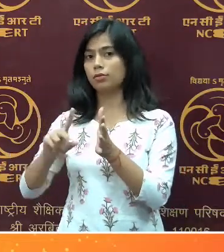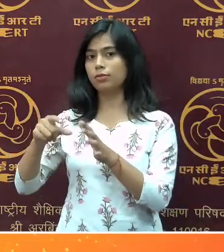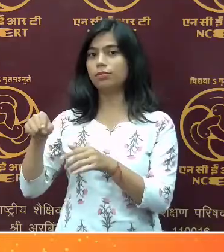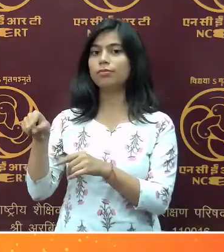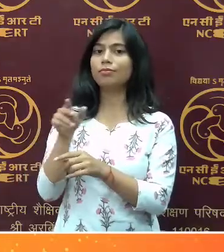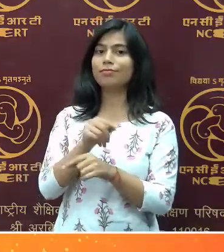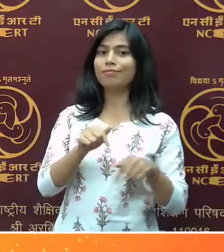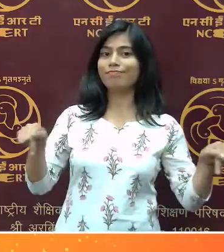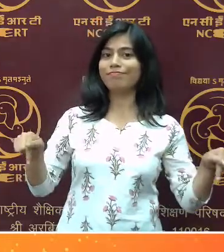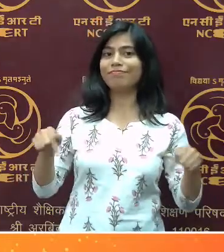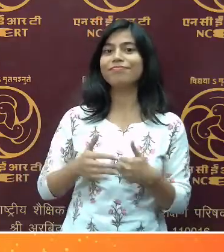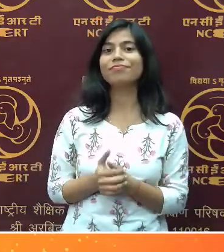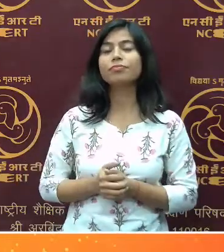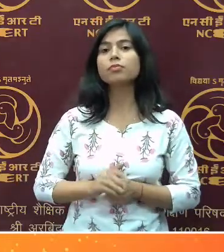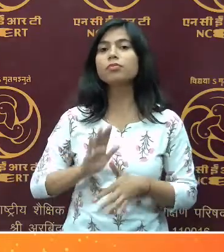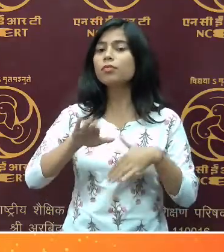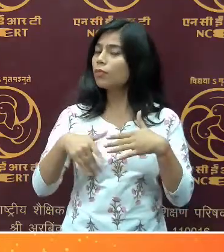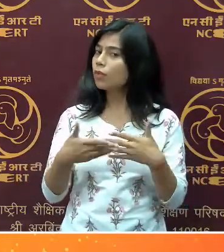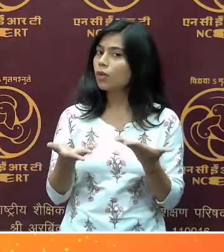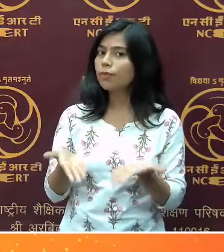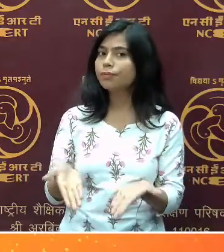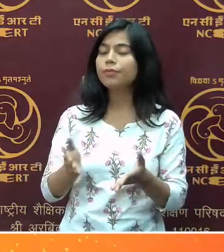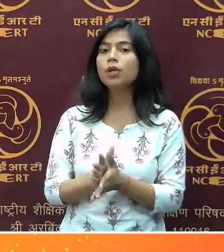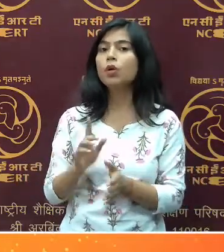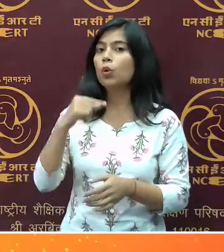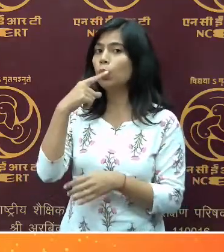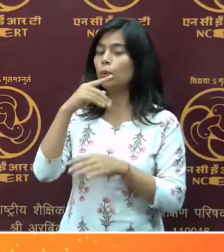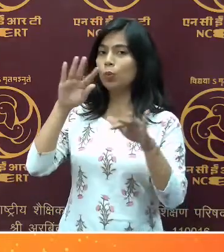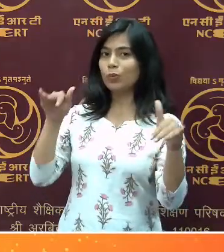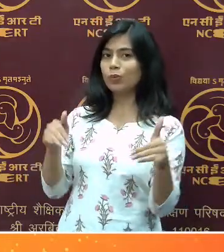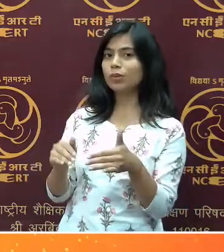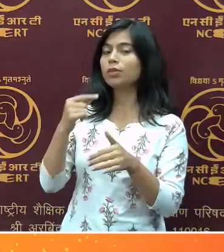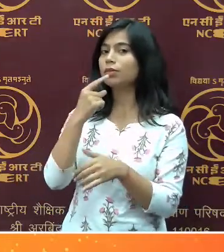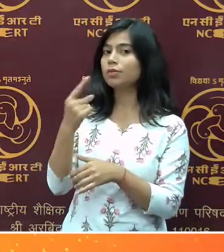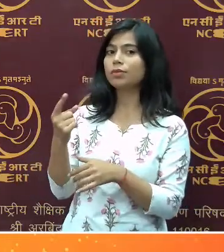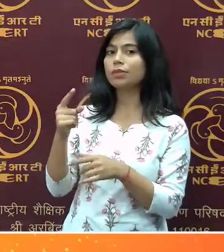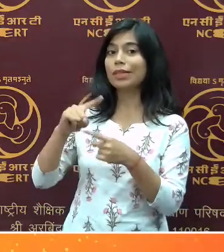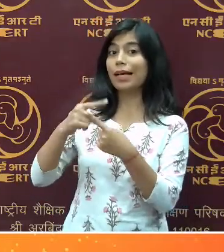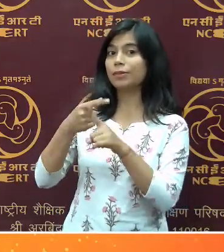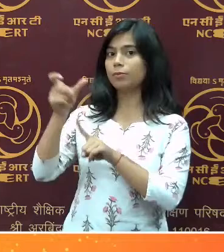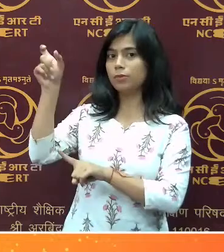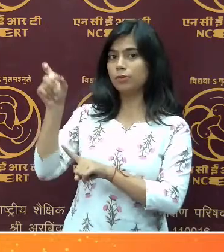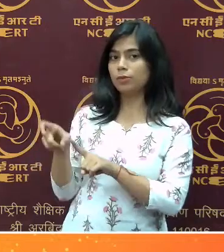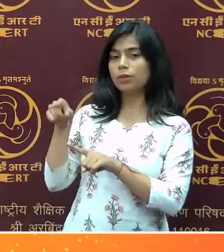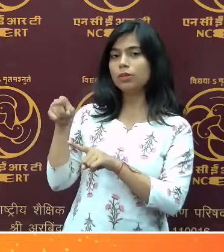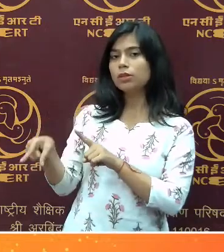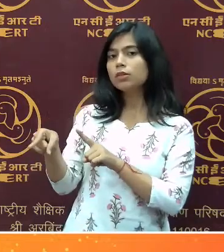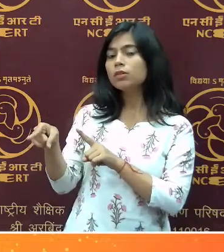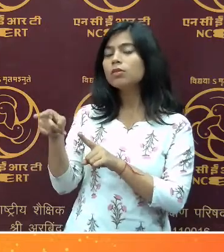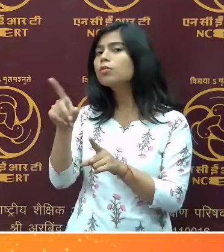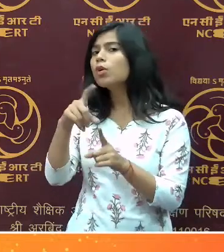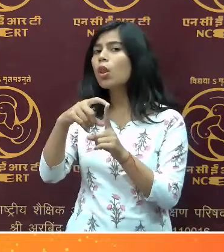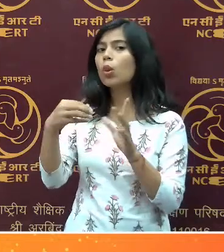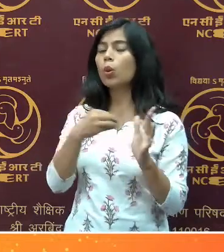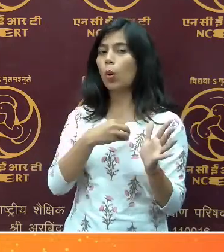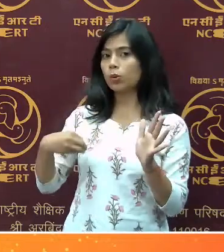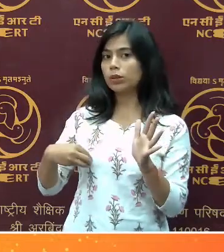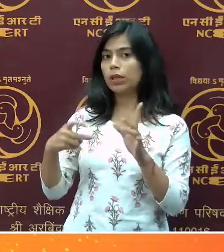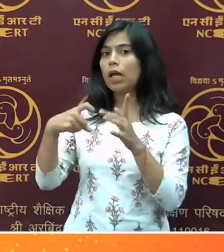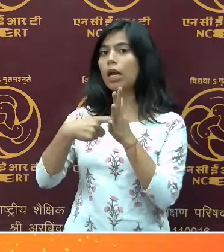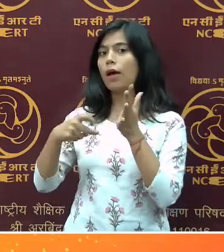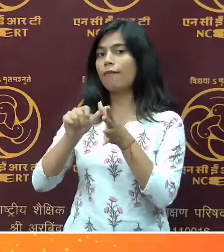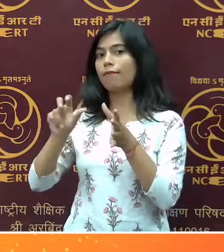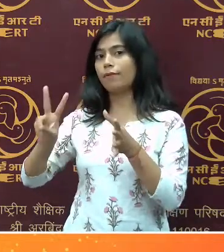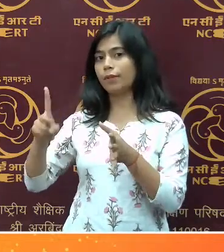dth.class9@ciet.nic.in. So, let me please introduce you to our expert for today, and he is Dr. Ravi